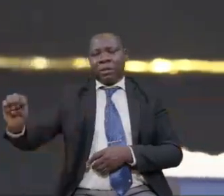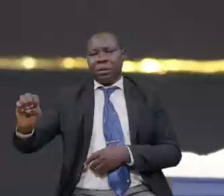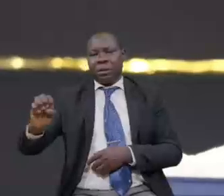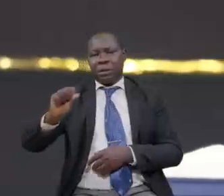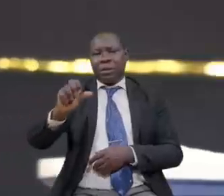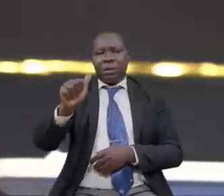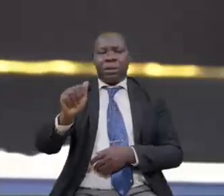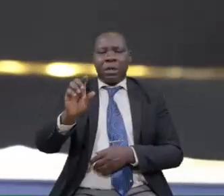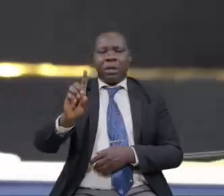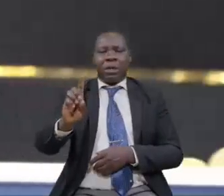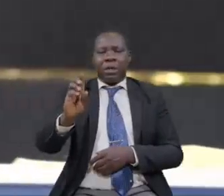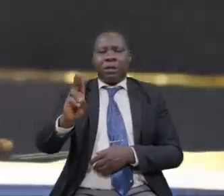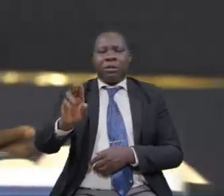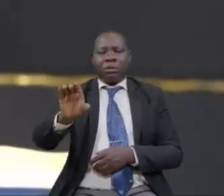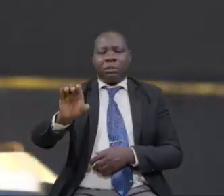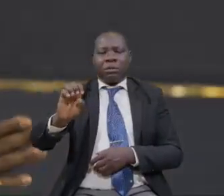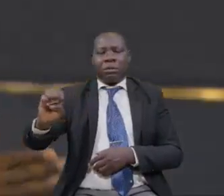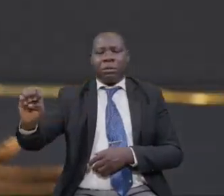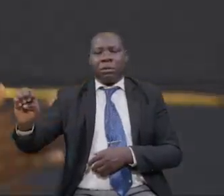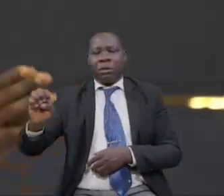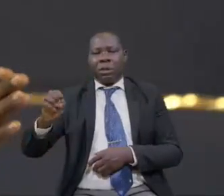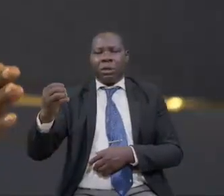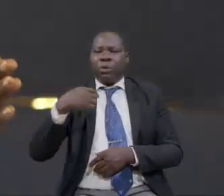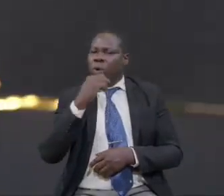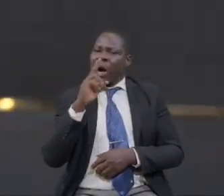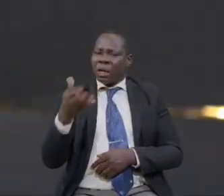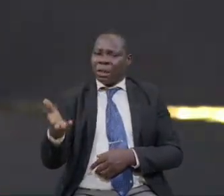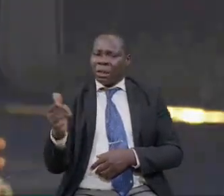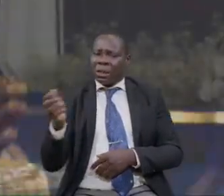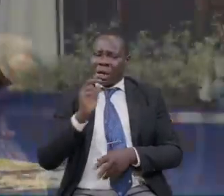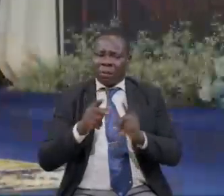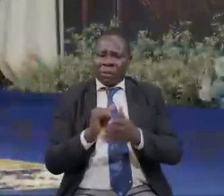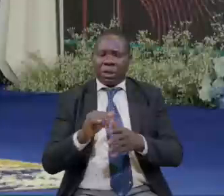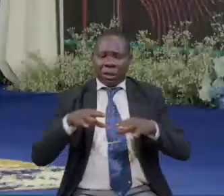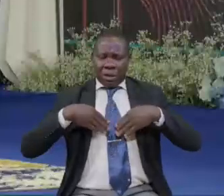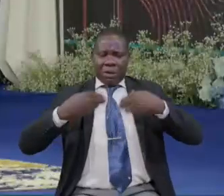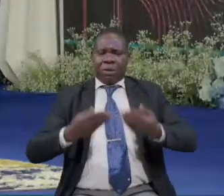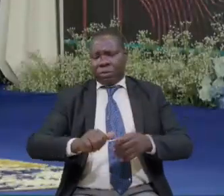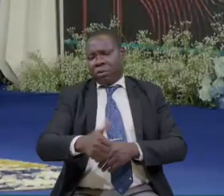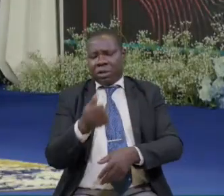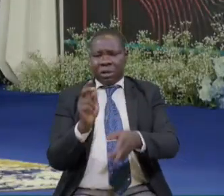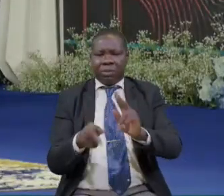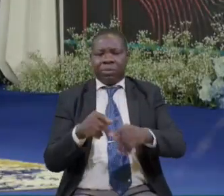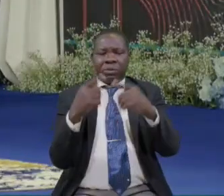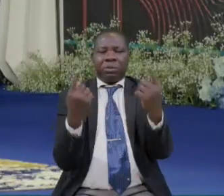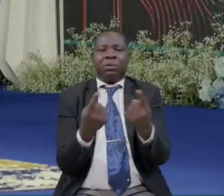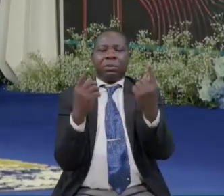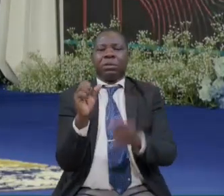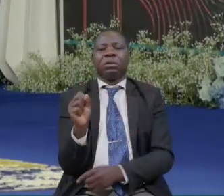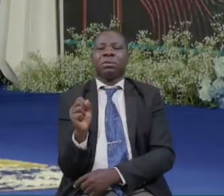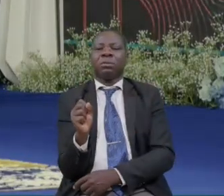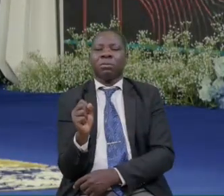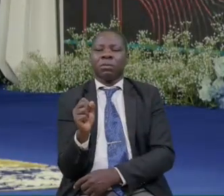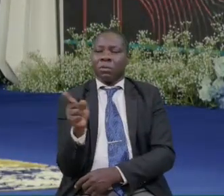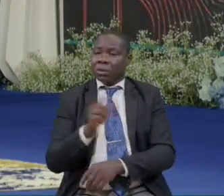the people that confess other people's sins. They don't confess their own